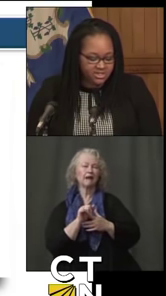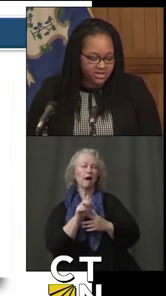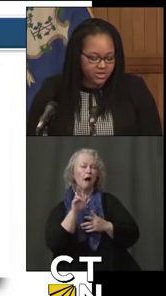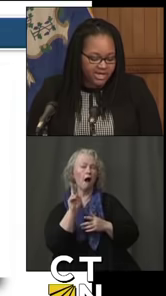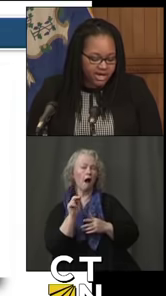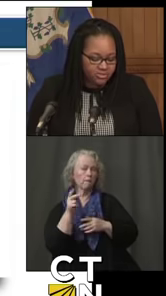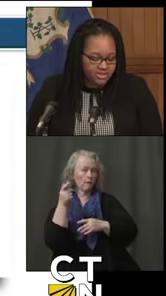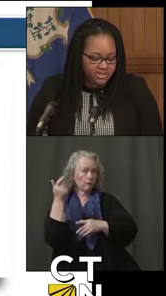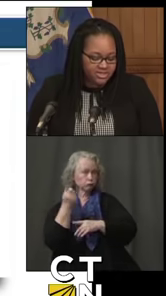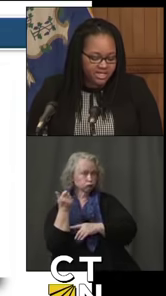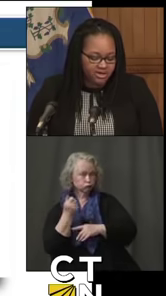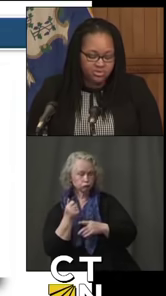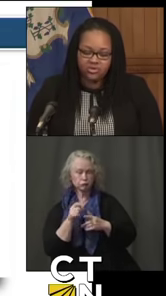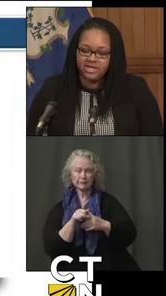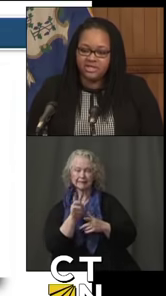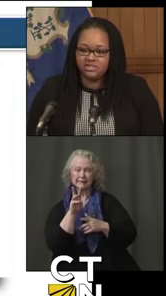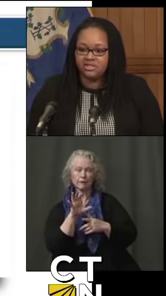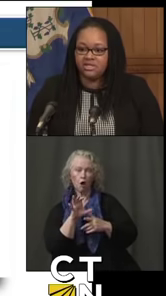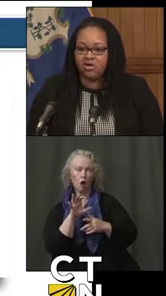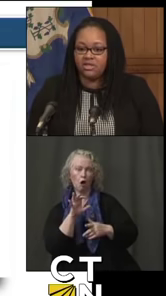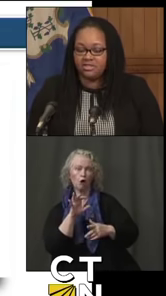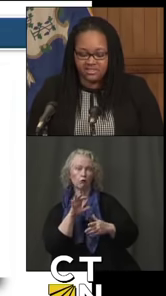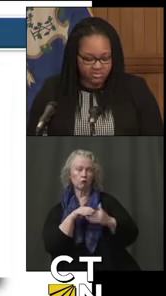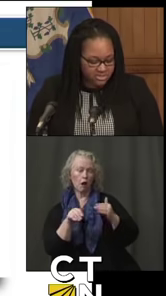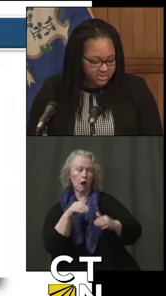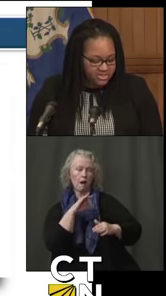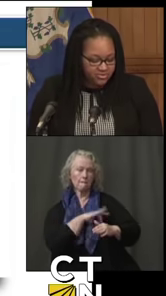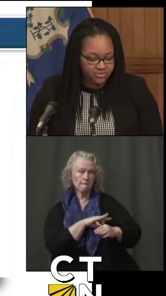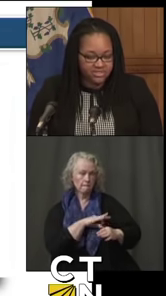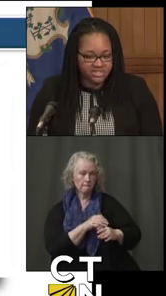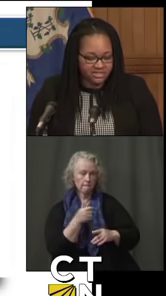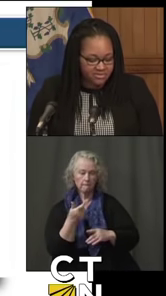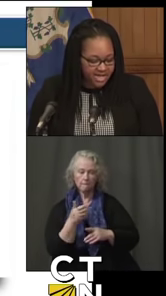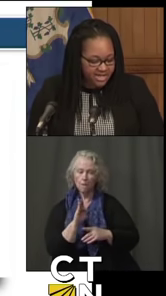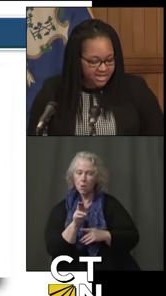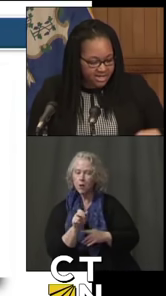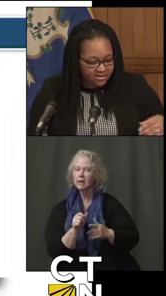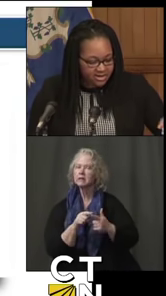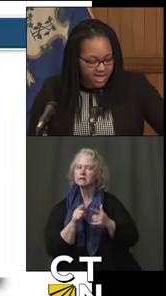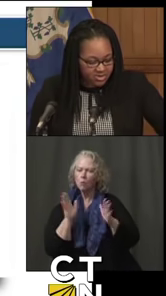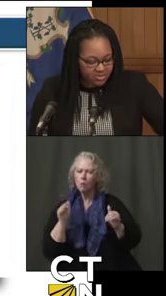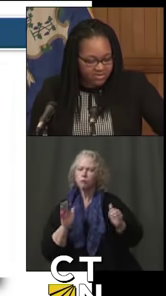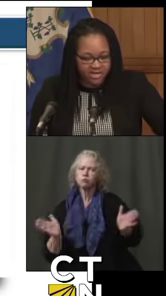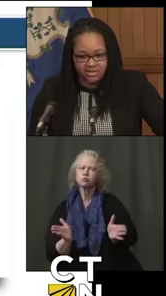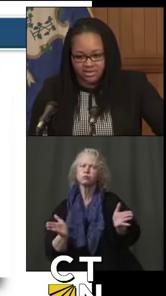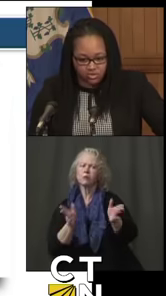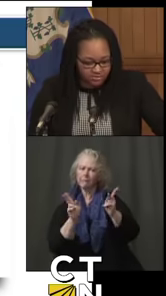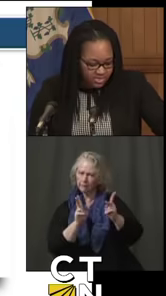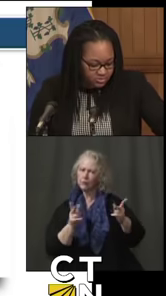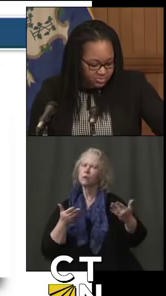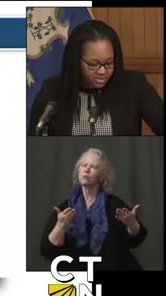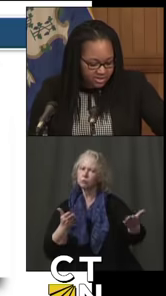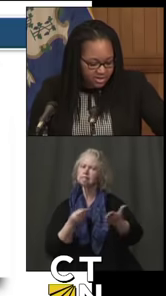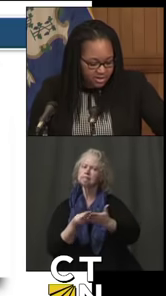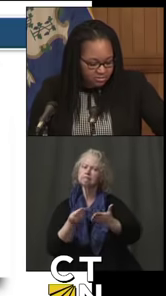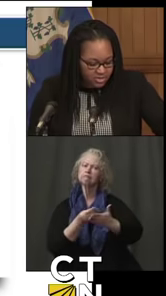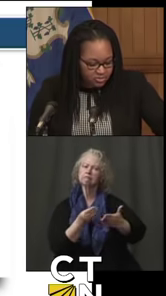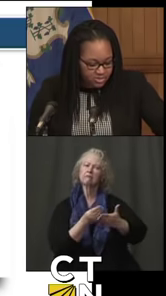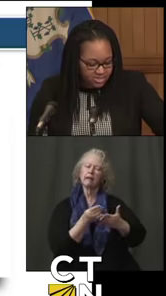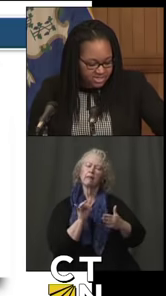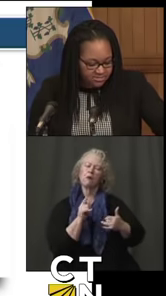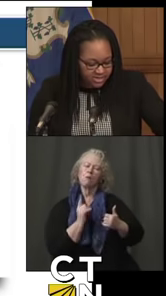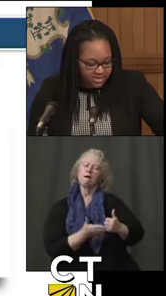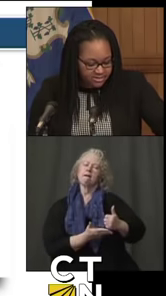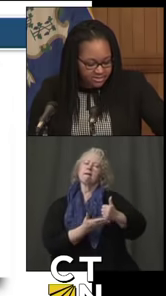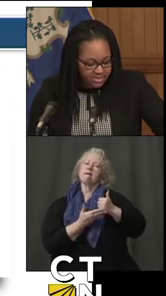has started going out to the unemployed, and all of the stimulus funds that we've received, had they not been provided, the shortfalls would be much